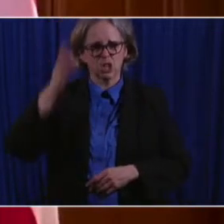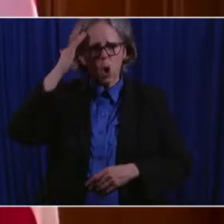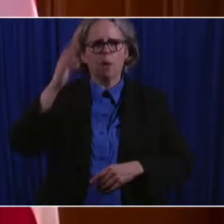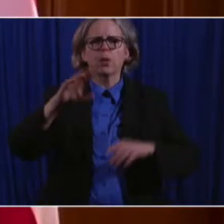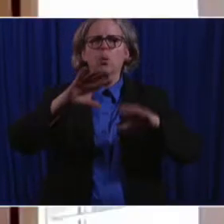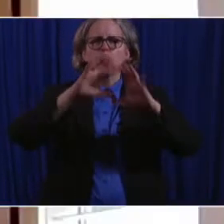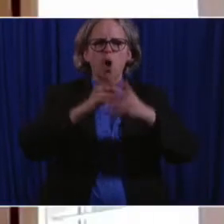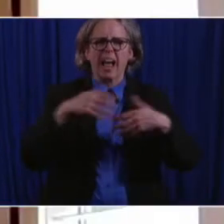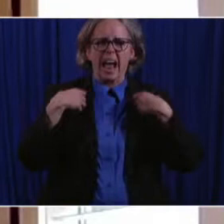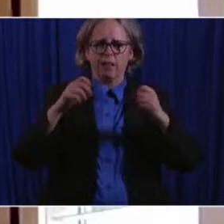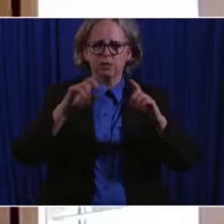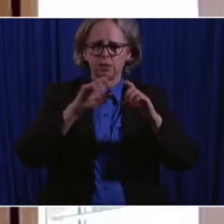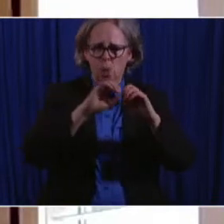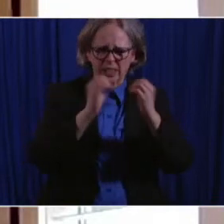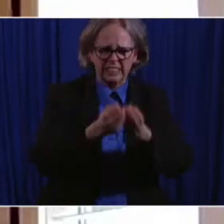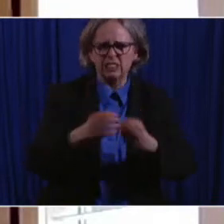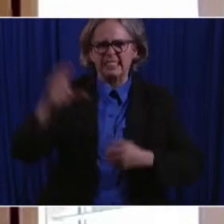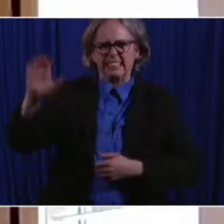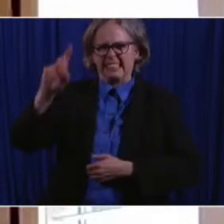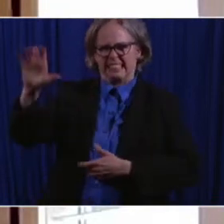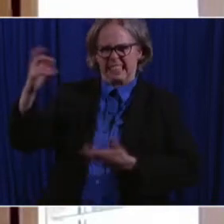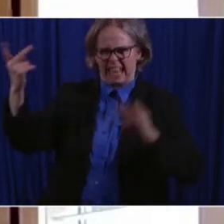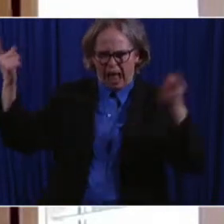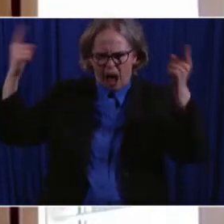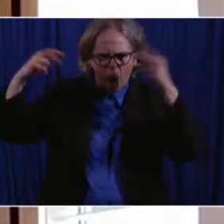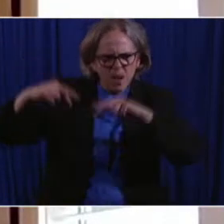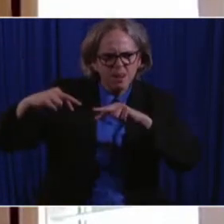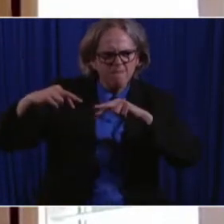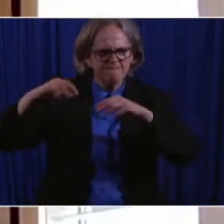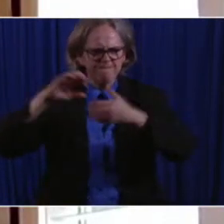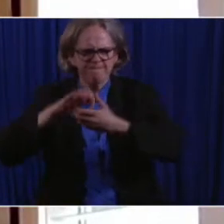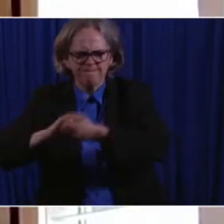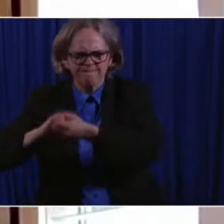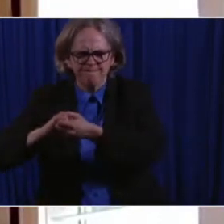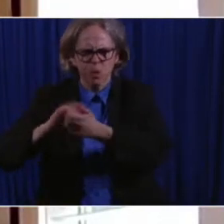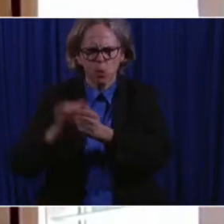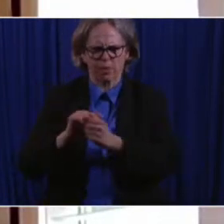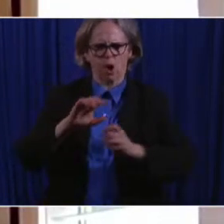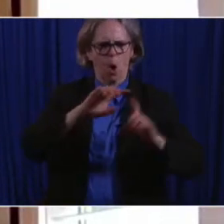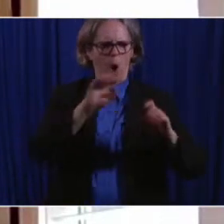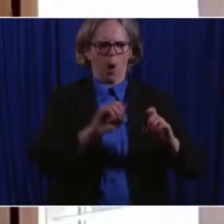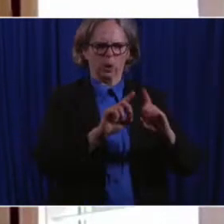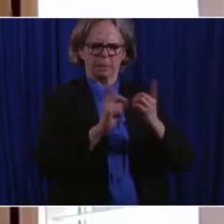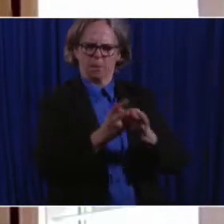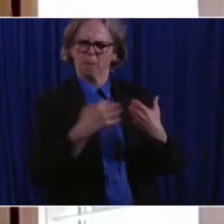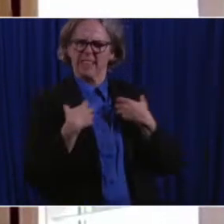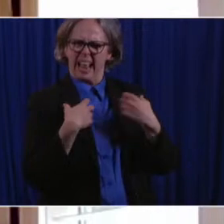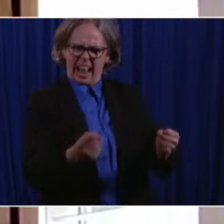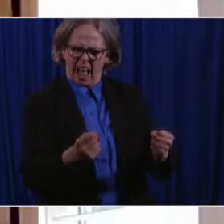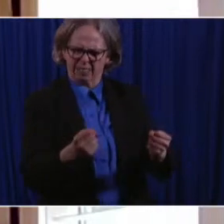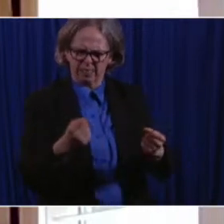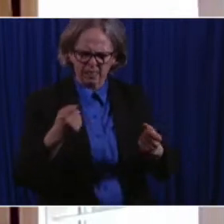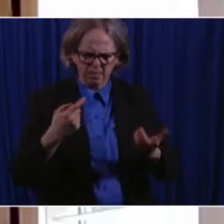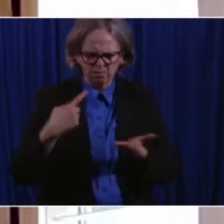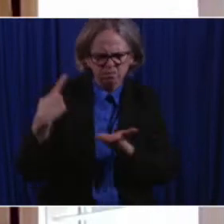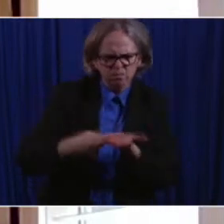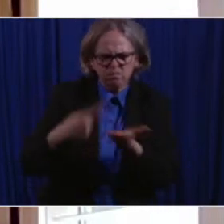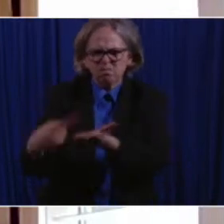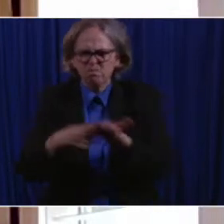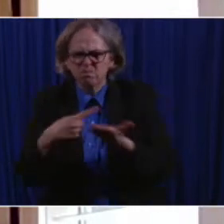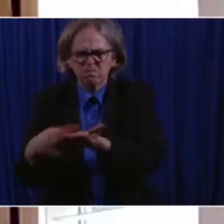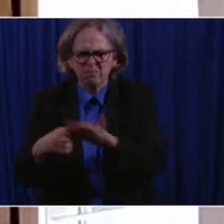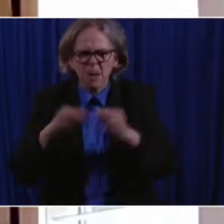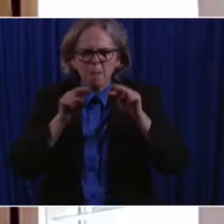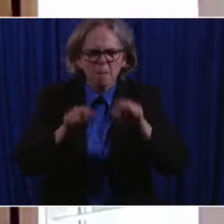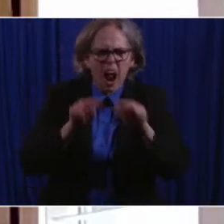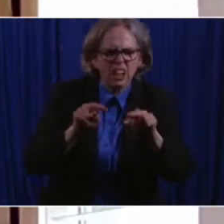working very closely with the Ohio Department of Health. And they're monitoring outbreaks in Africa,